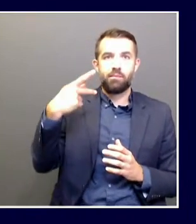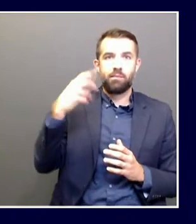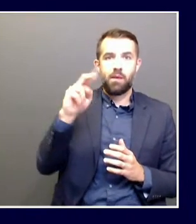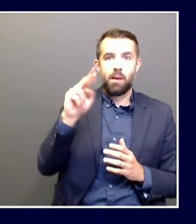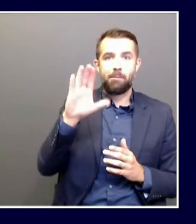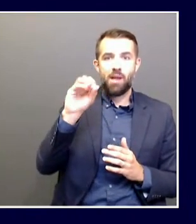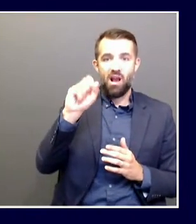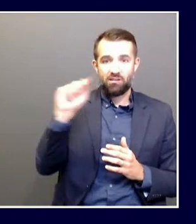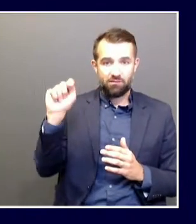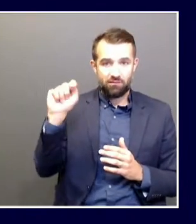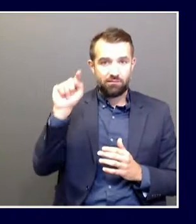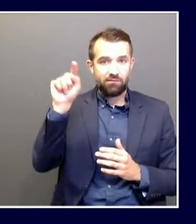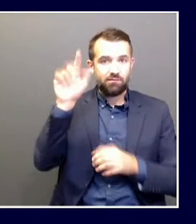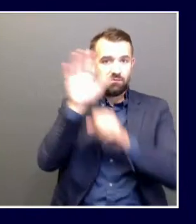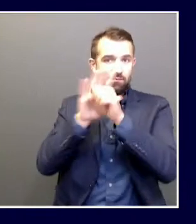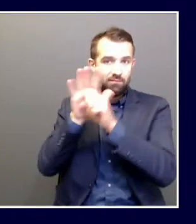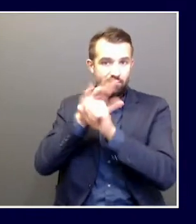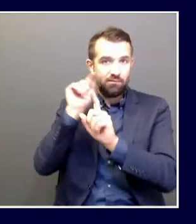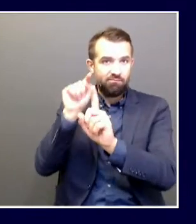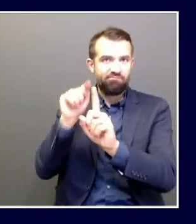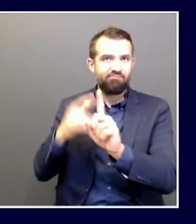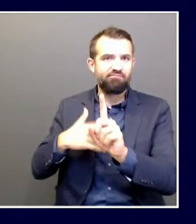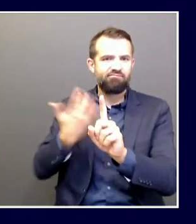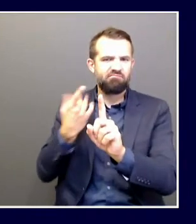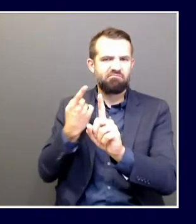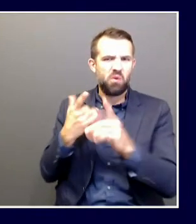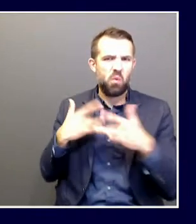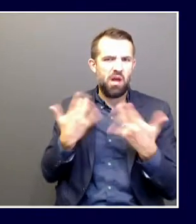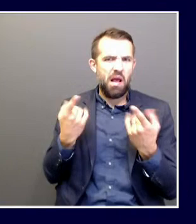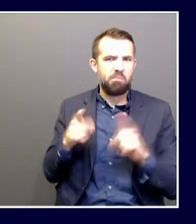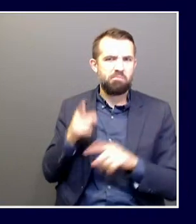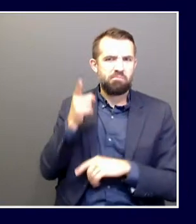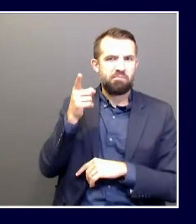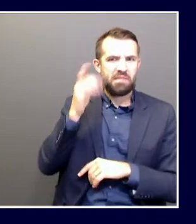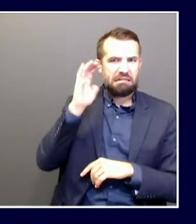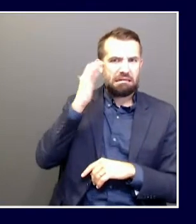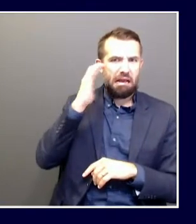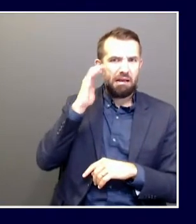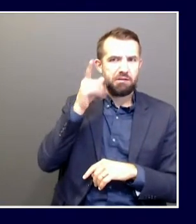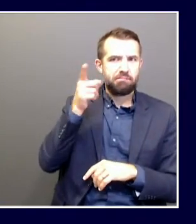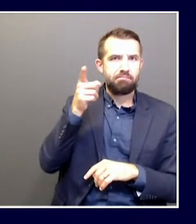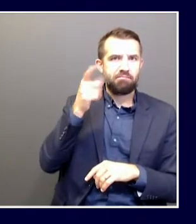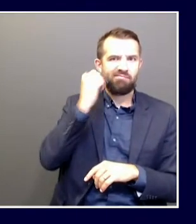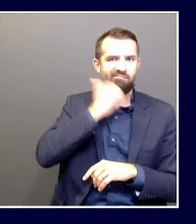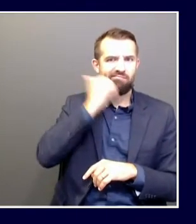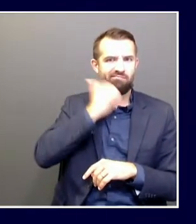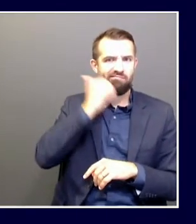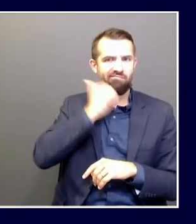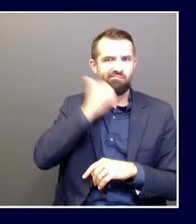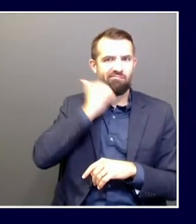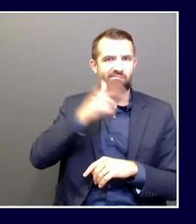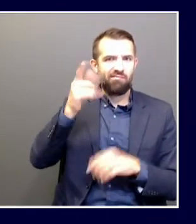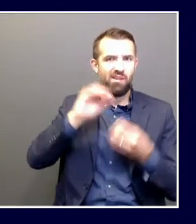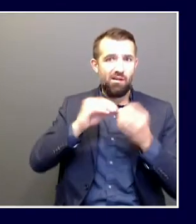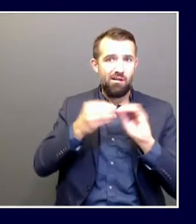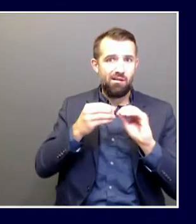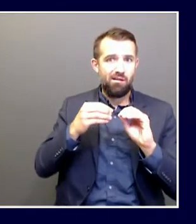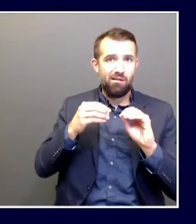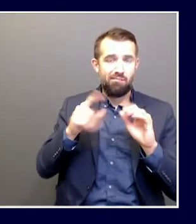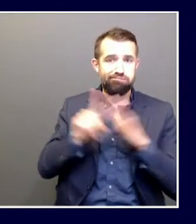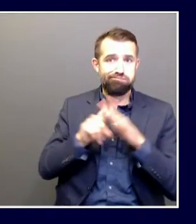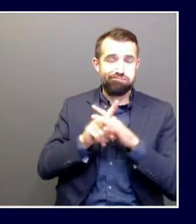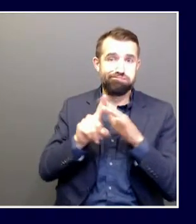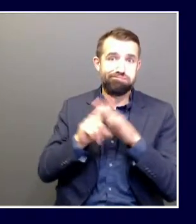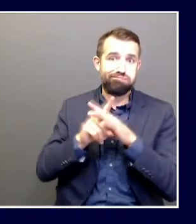seeing there. It seems consistently to be at or near the top of the state in terms of daily new cases. Yeah,